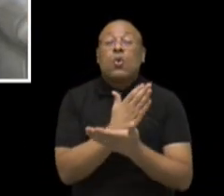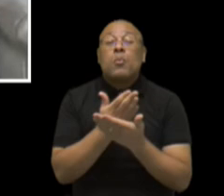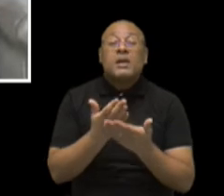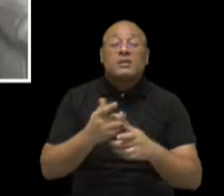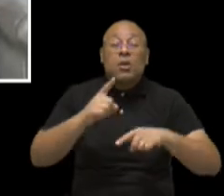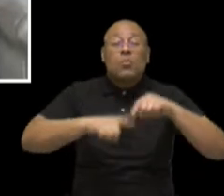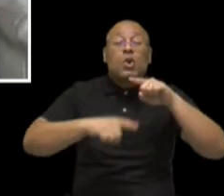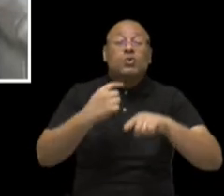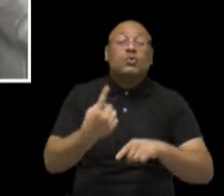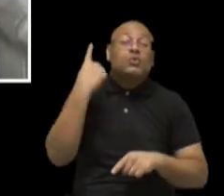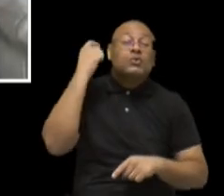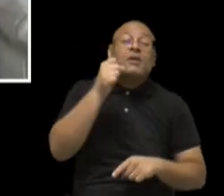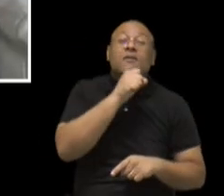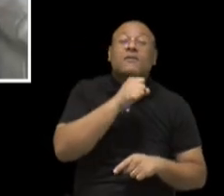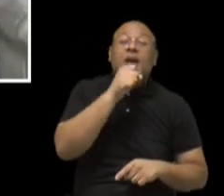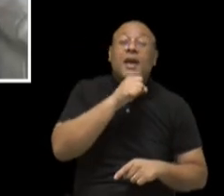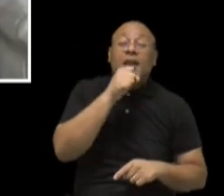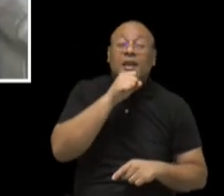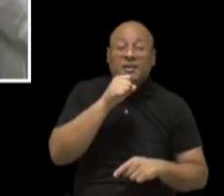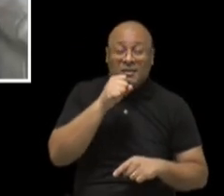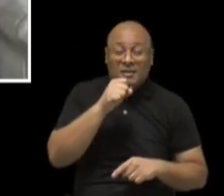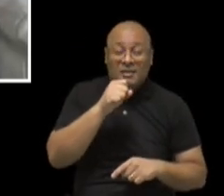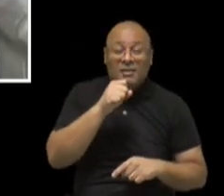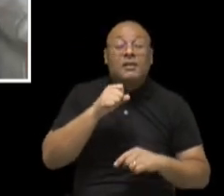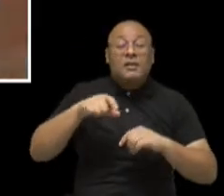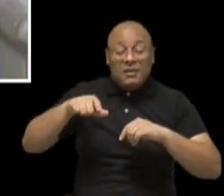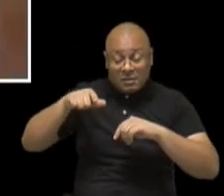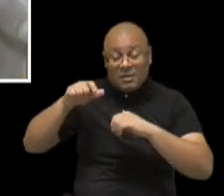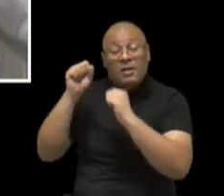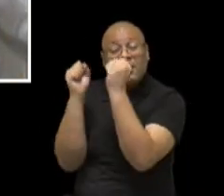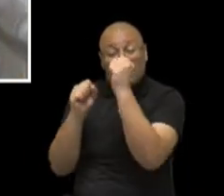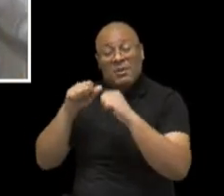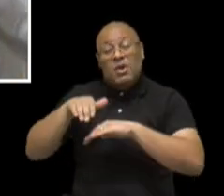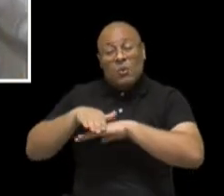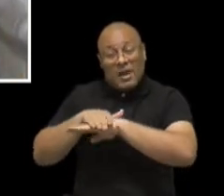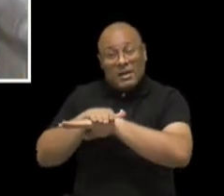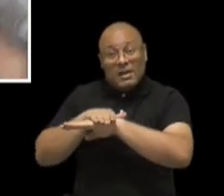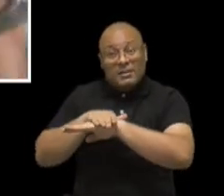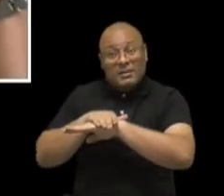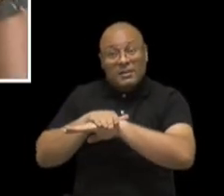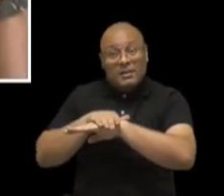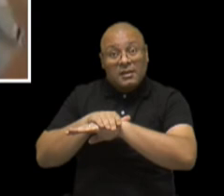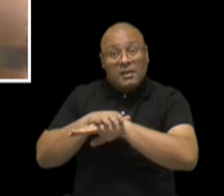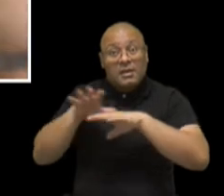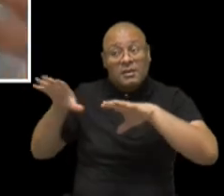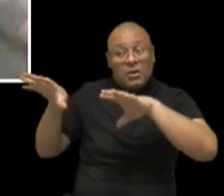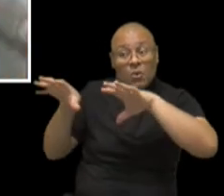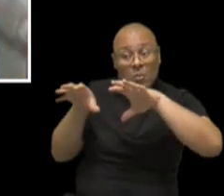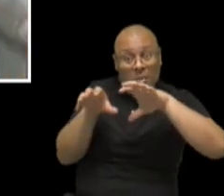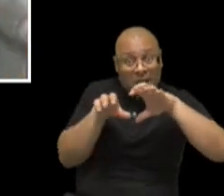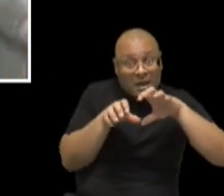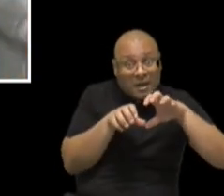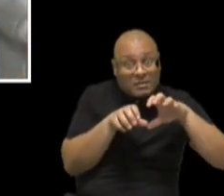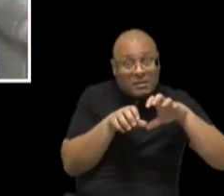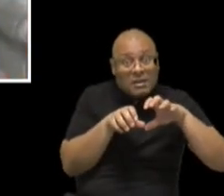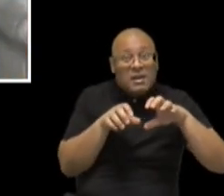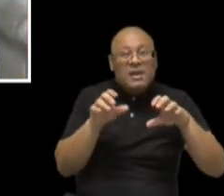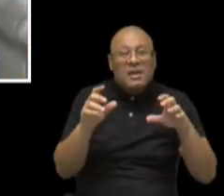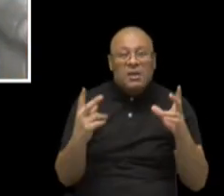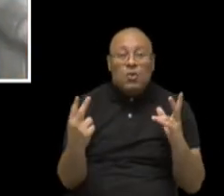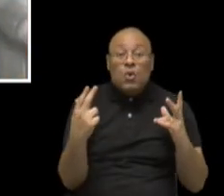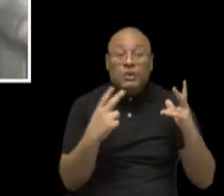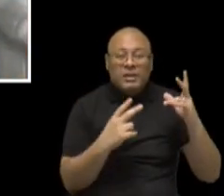pieces from the Missoni stock fabrics, right? That we took in little bits,